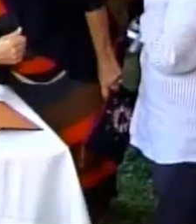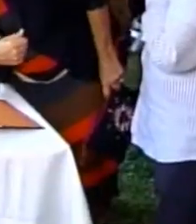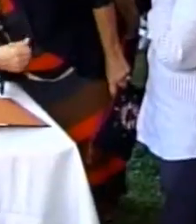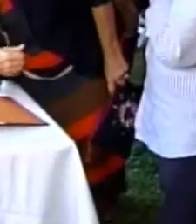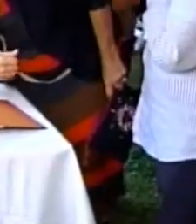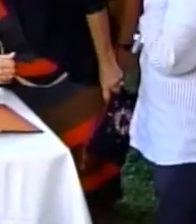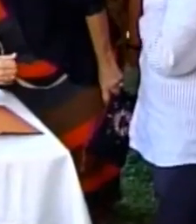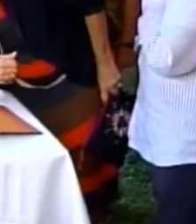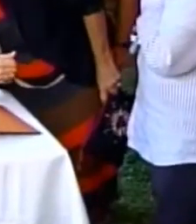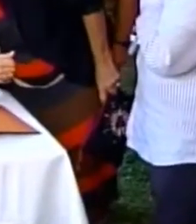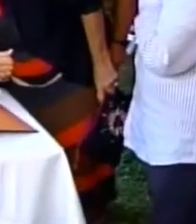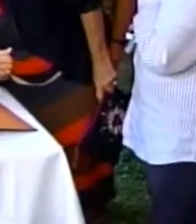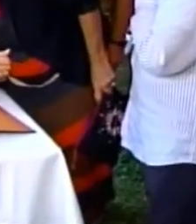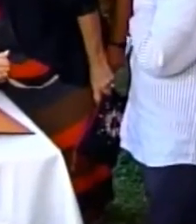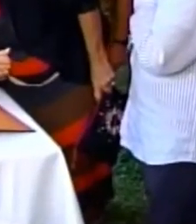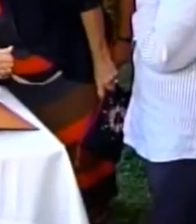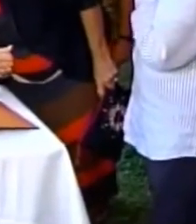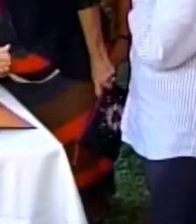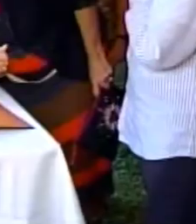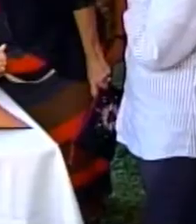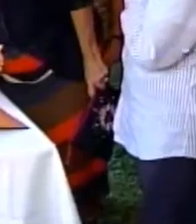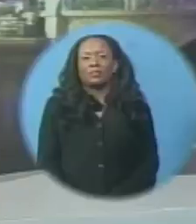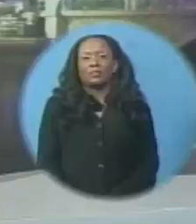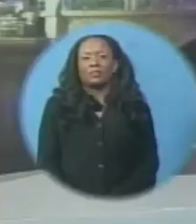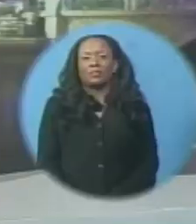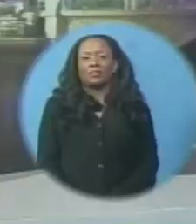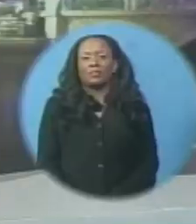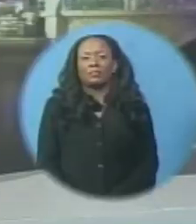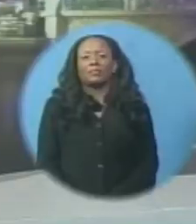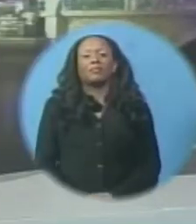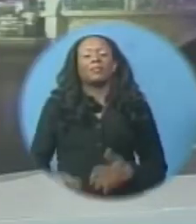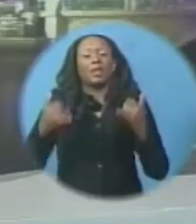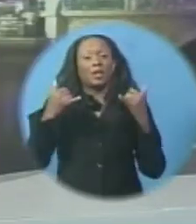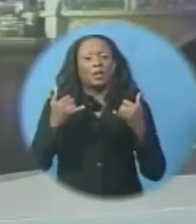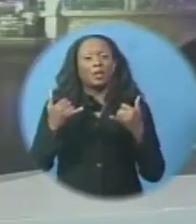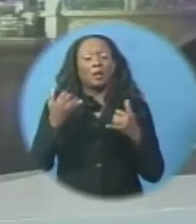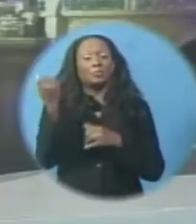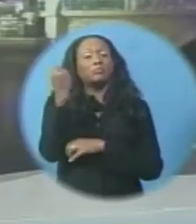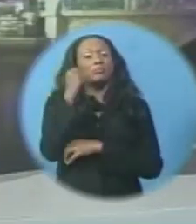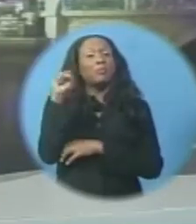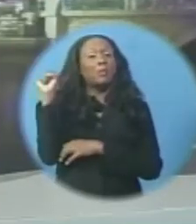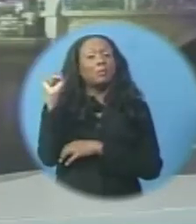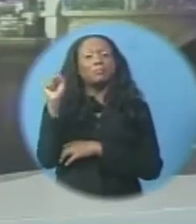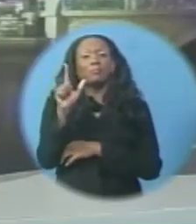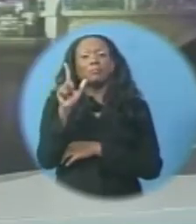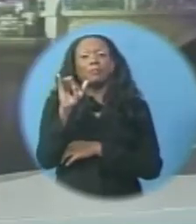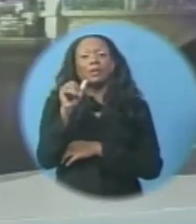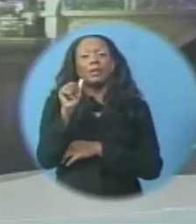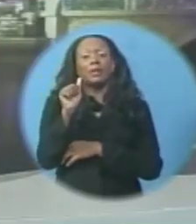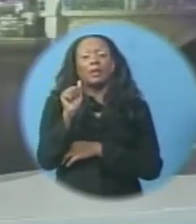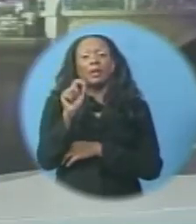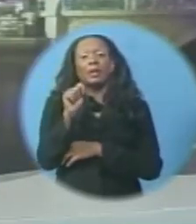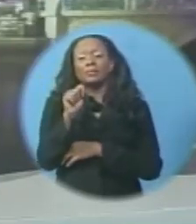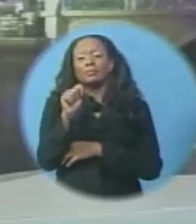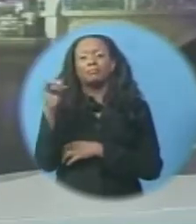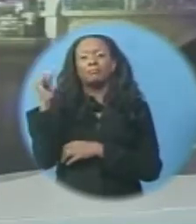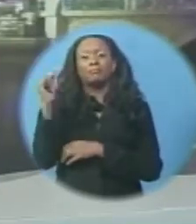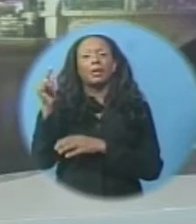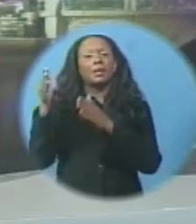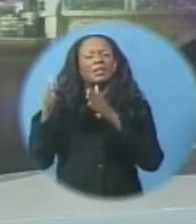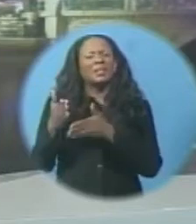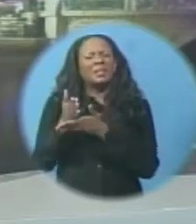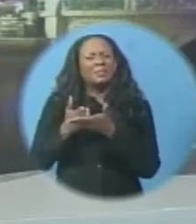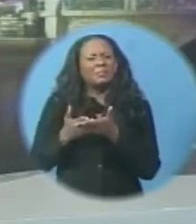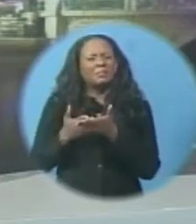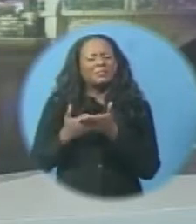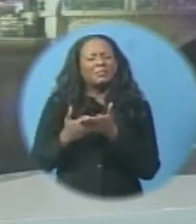Barbados. Shane Jones, CBC News. Thanks, Shane. Strike action by some Liat pilots is seemingly